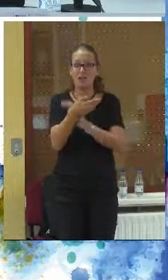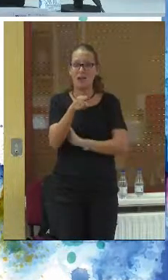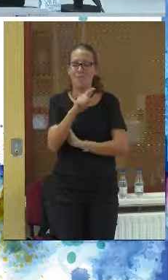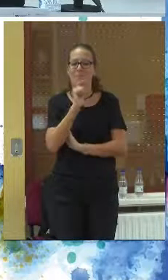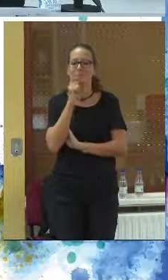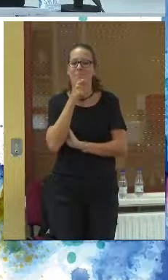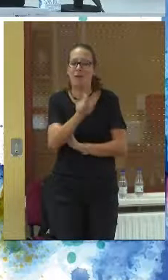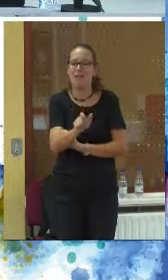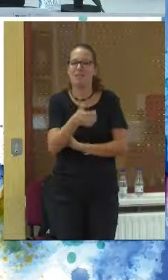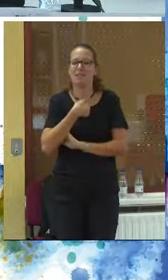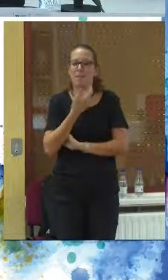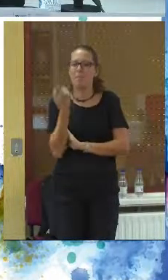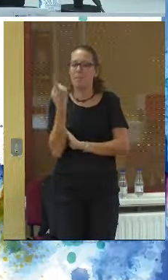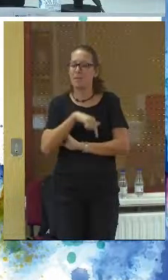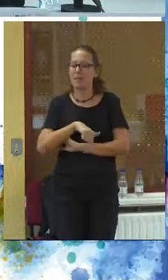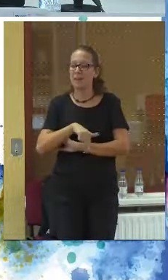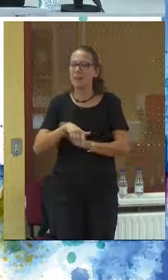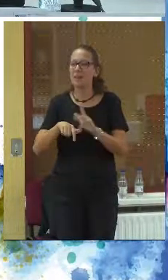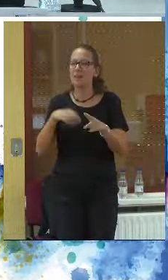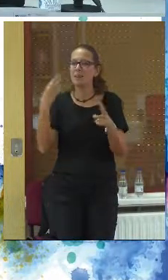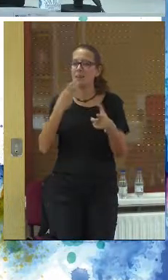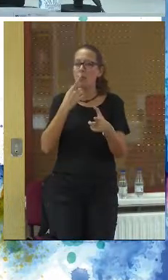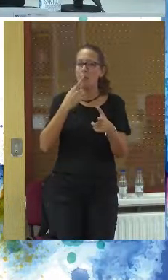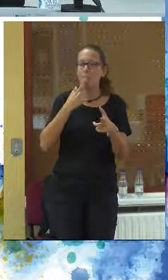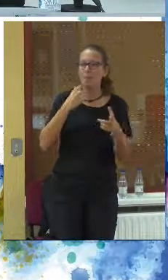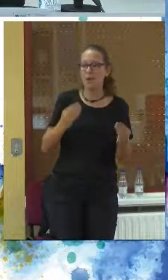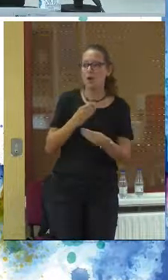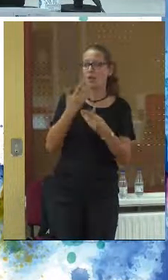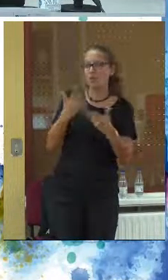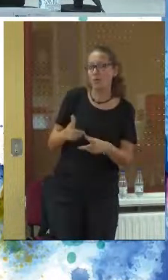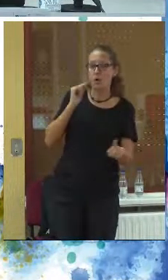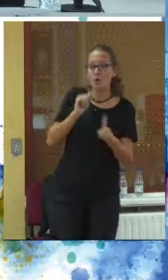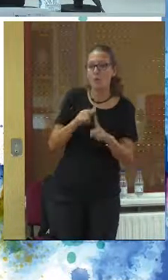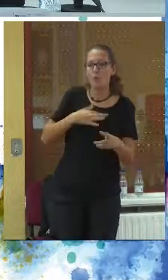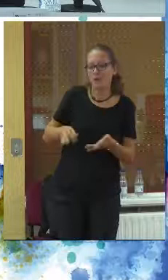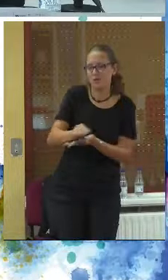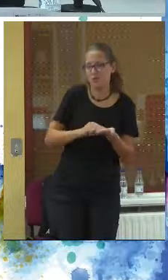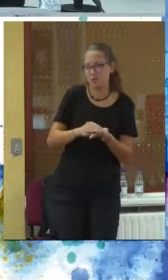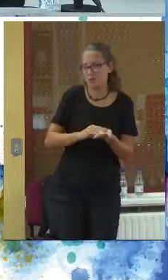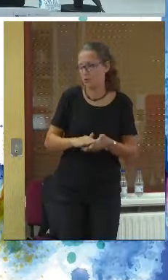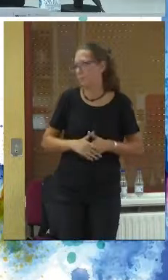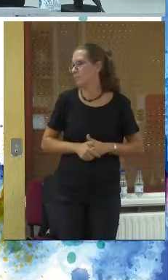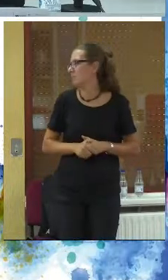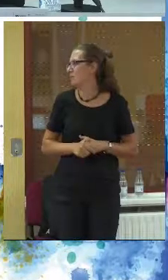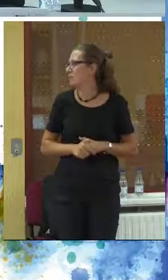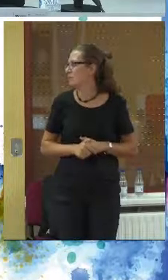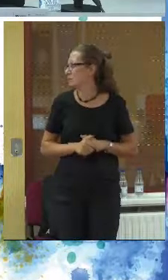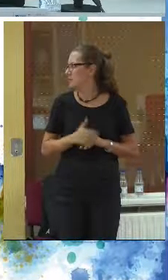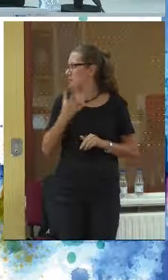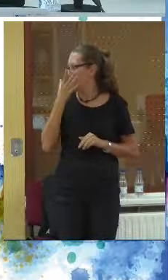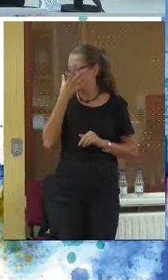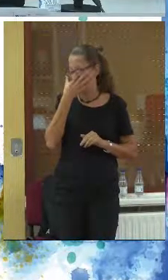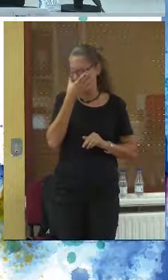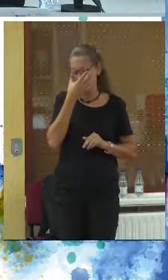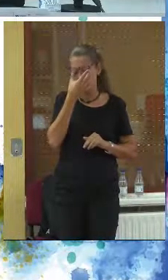material, shortage of material. So automatically, the client will know what to do in order to overcome this